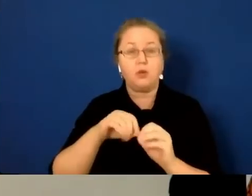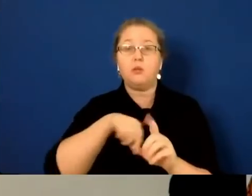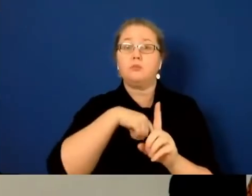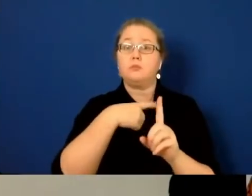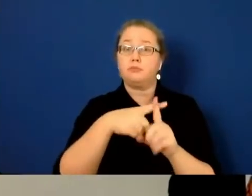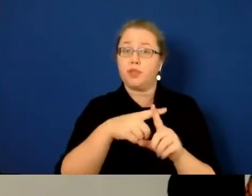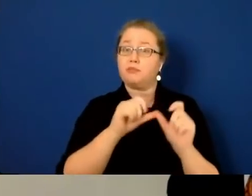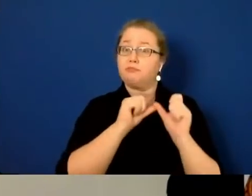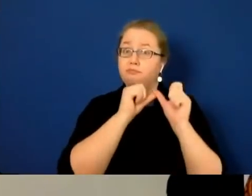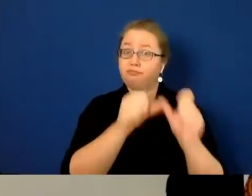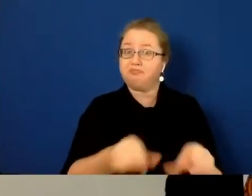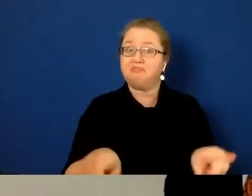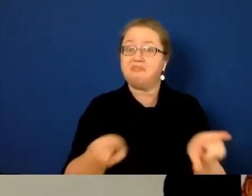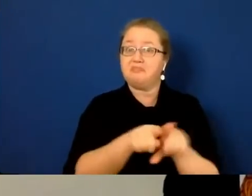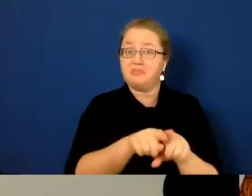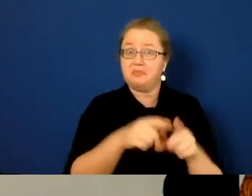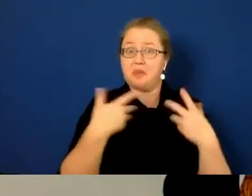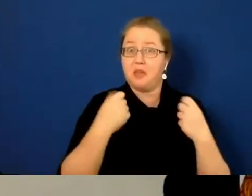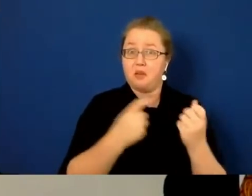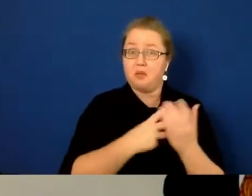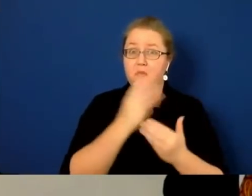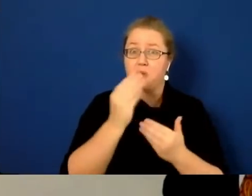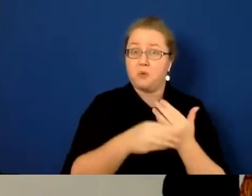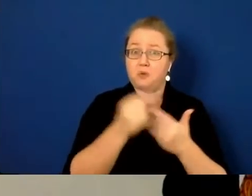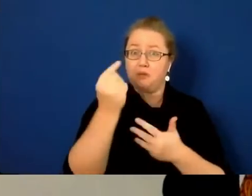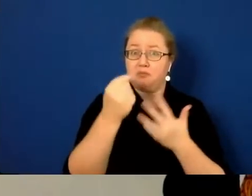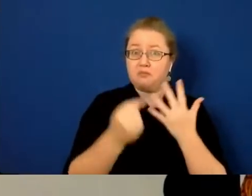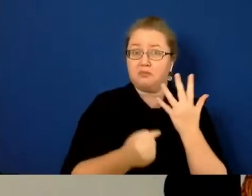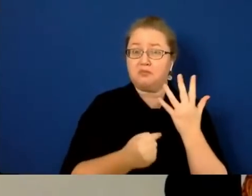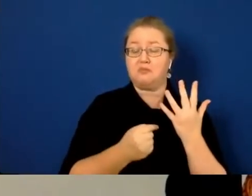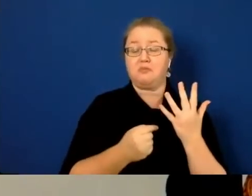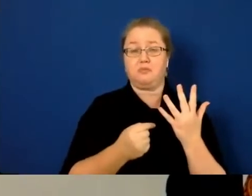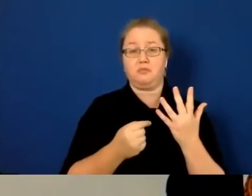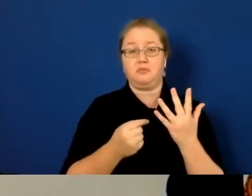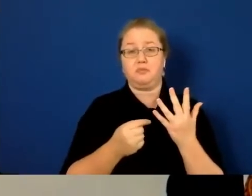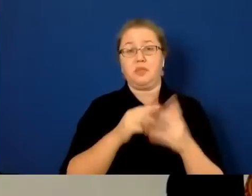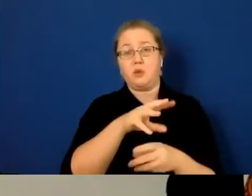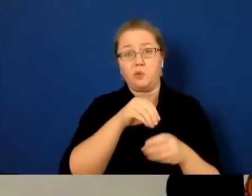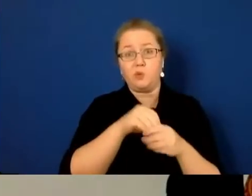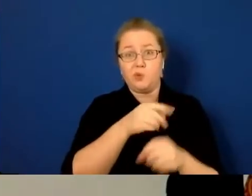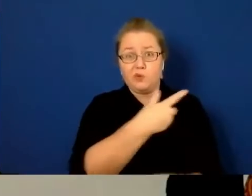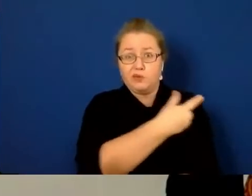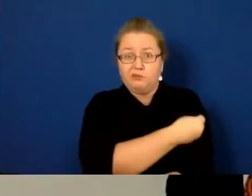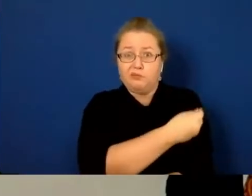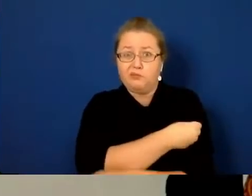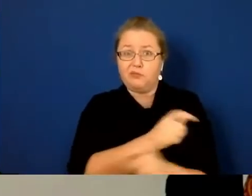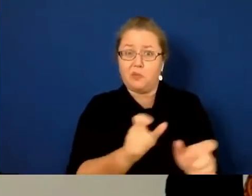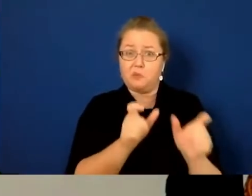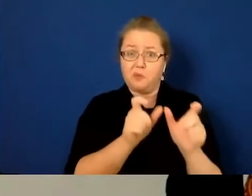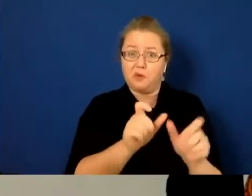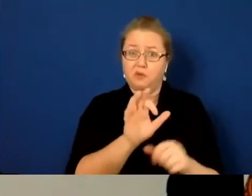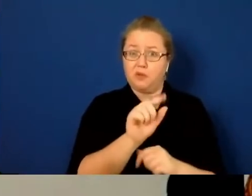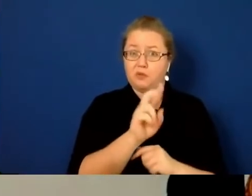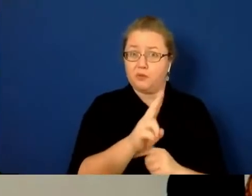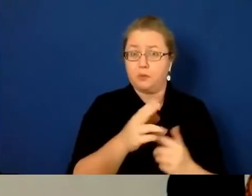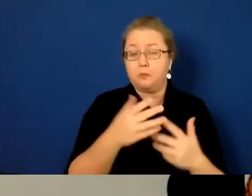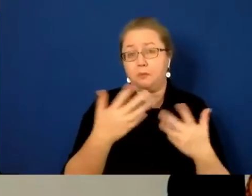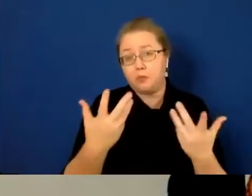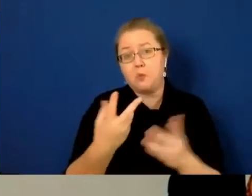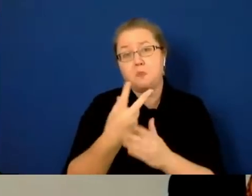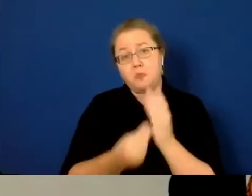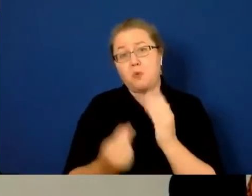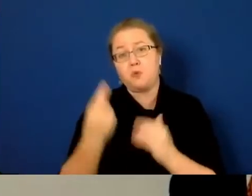very, it's a job that requires a skill set that our public health workers